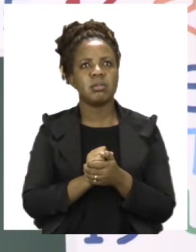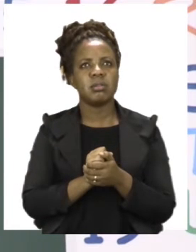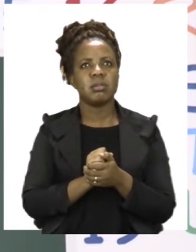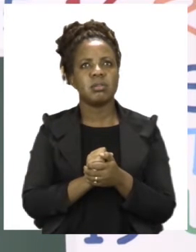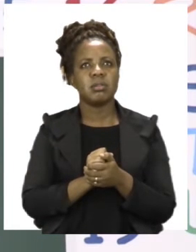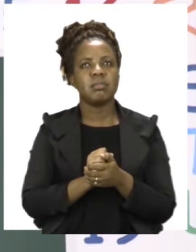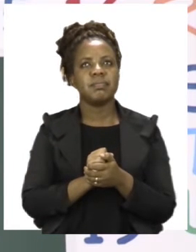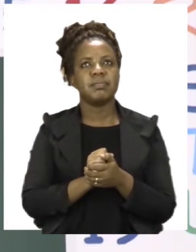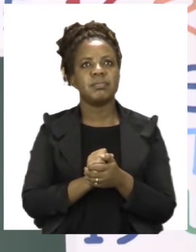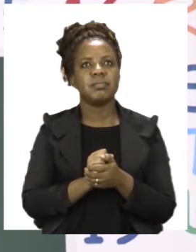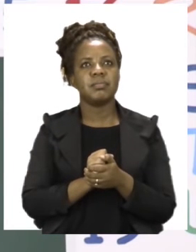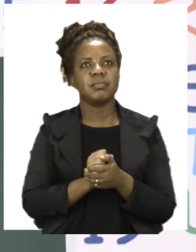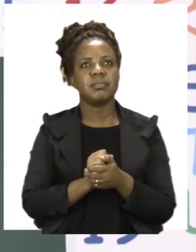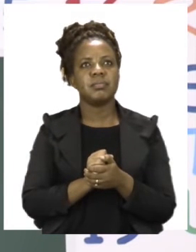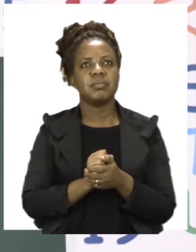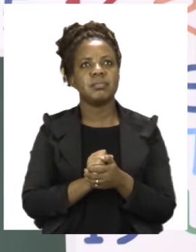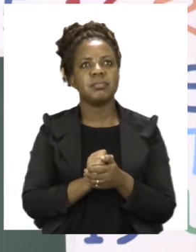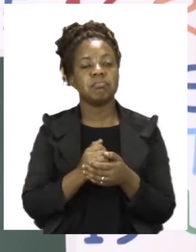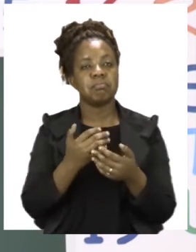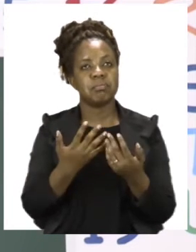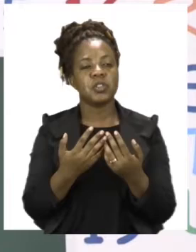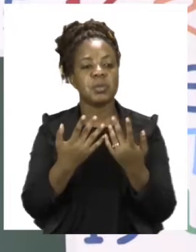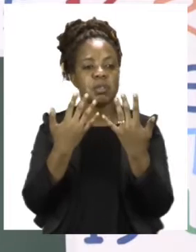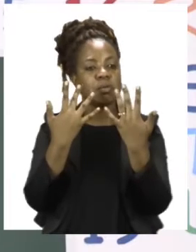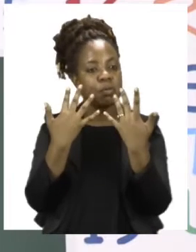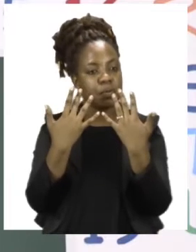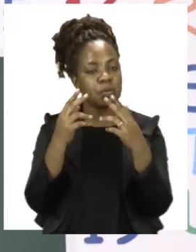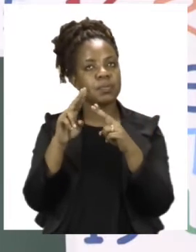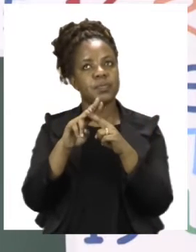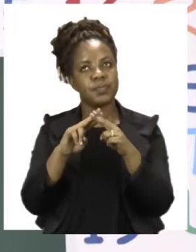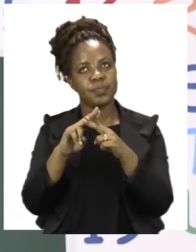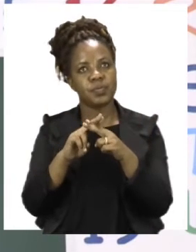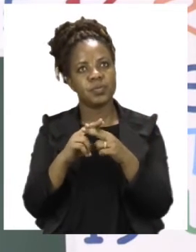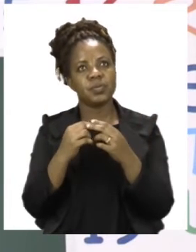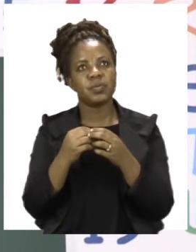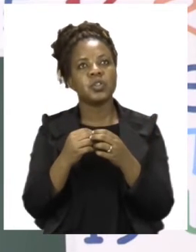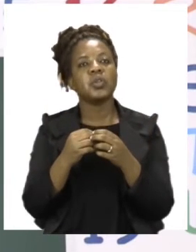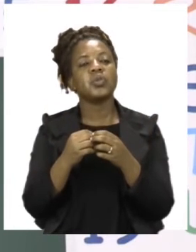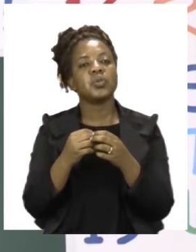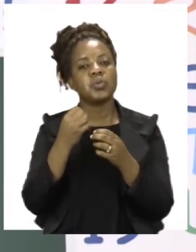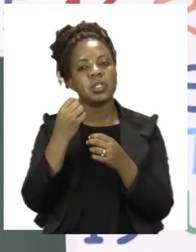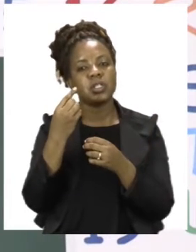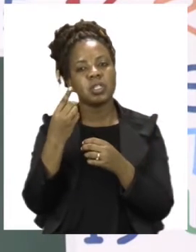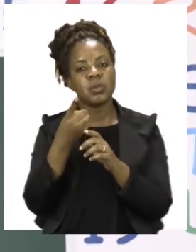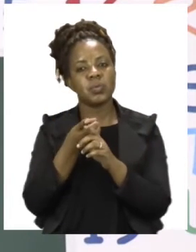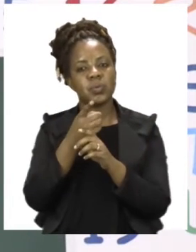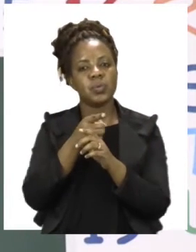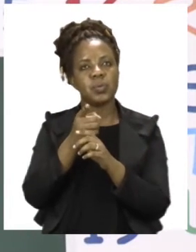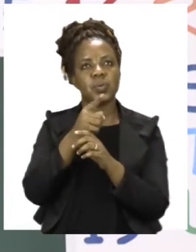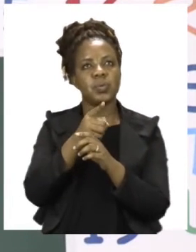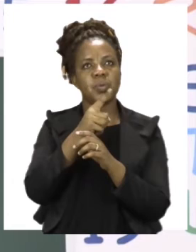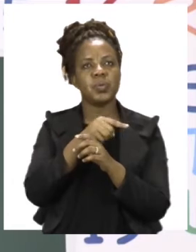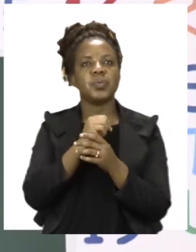6. Now we can use our fingers to count. We're going to start by counting backwards from